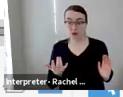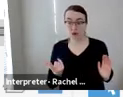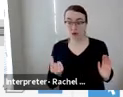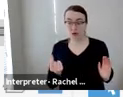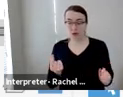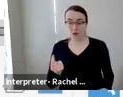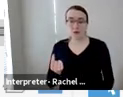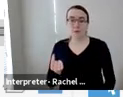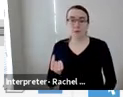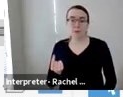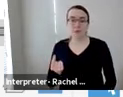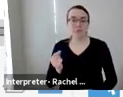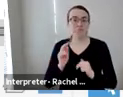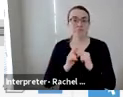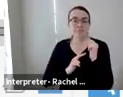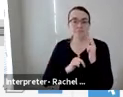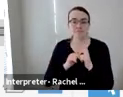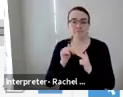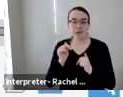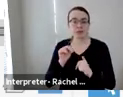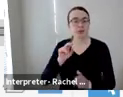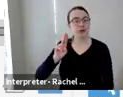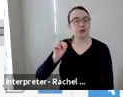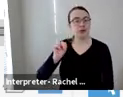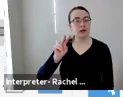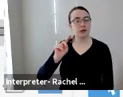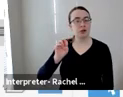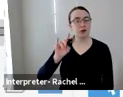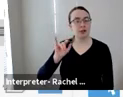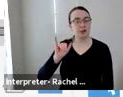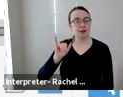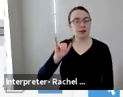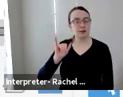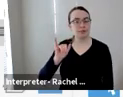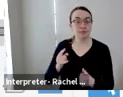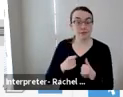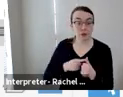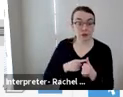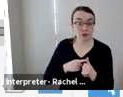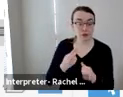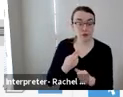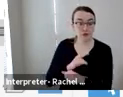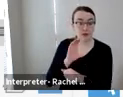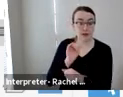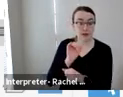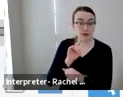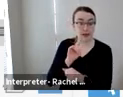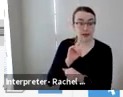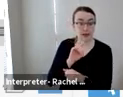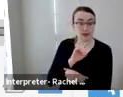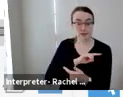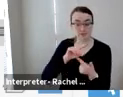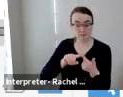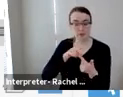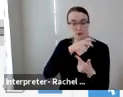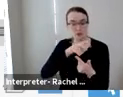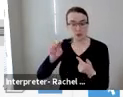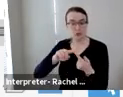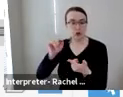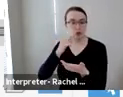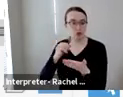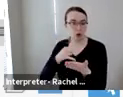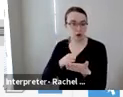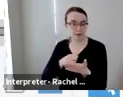is build an underlay, and I'm going to do CAD first, and then we're going to switch to drawing. Right.